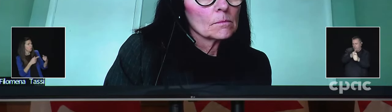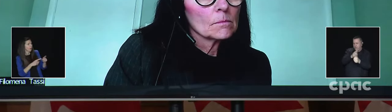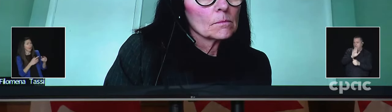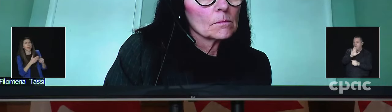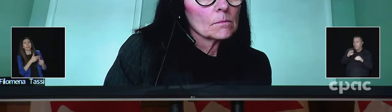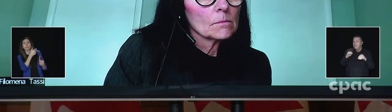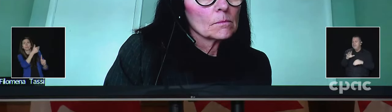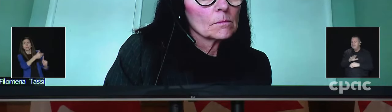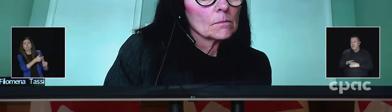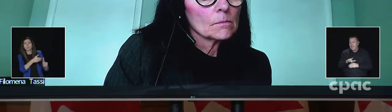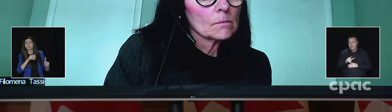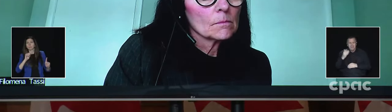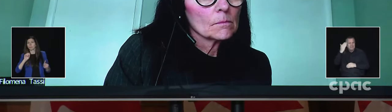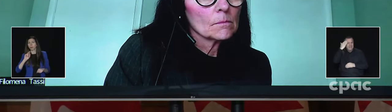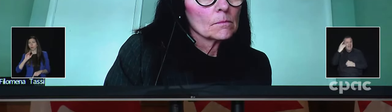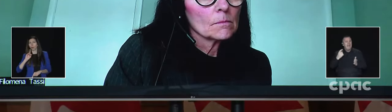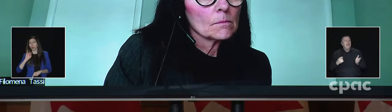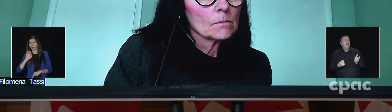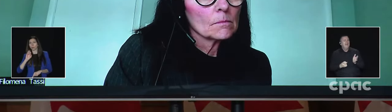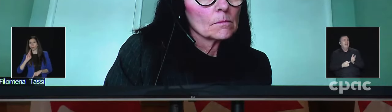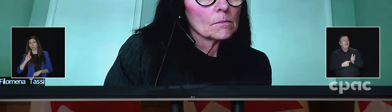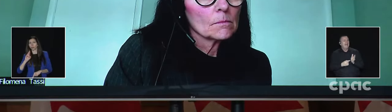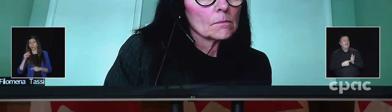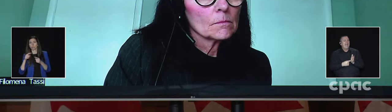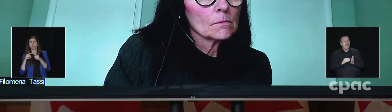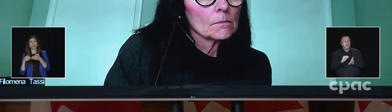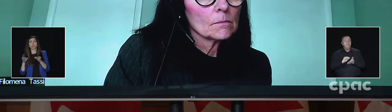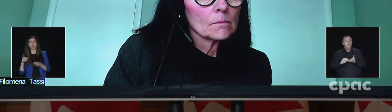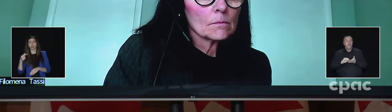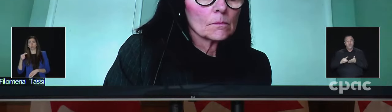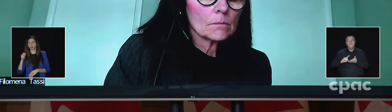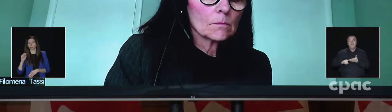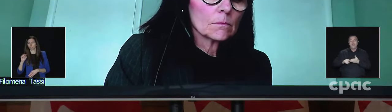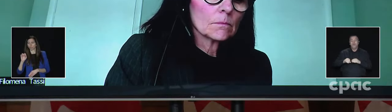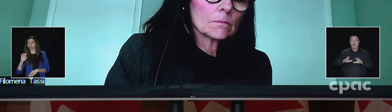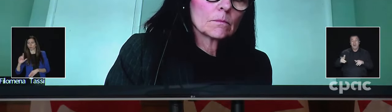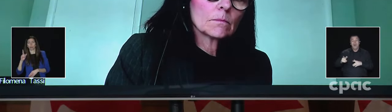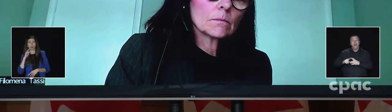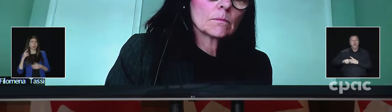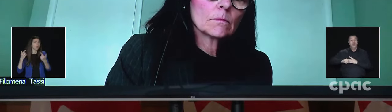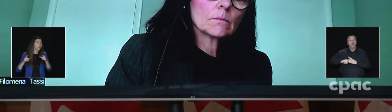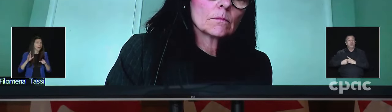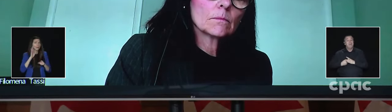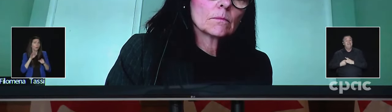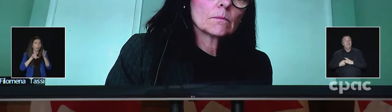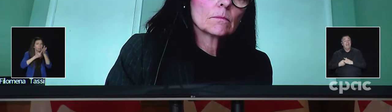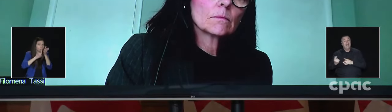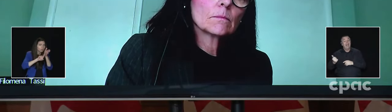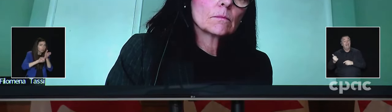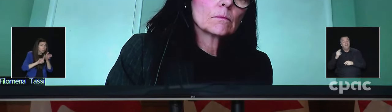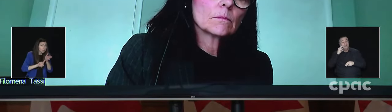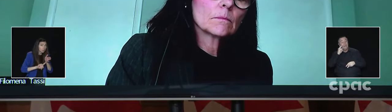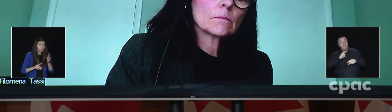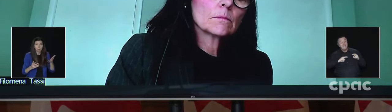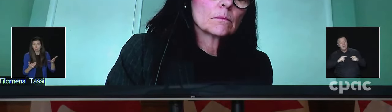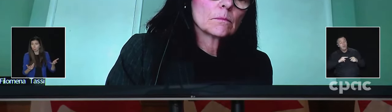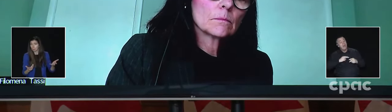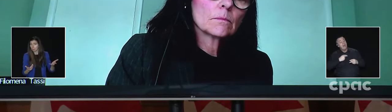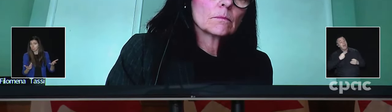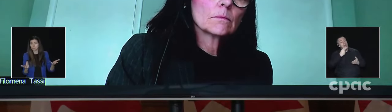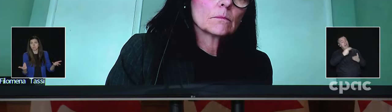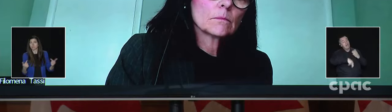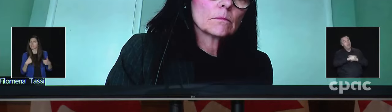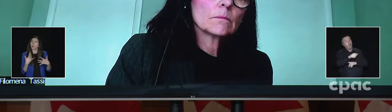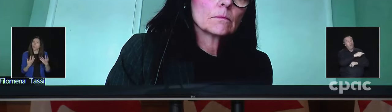begin her audit into the contracts that we've got signed so far? And the reason I ask is that really seems to be the only source of transparency